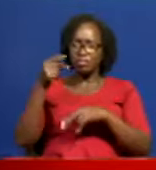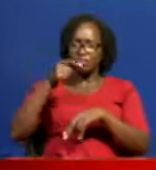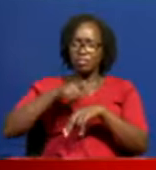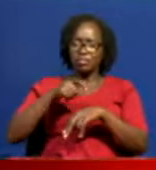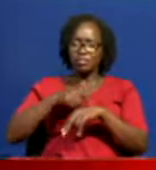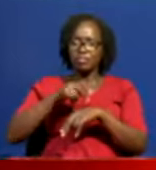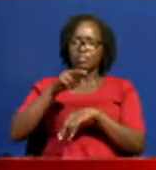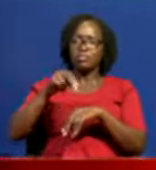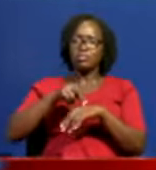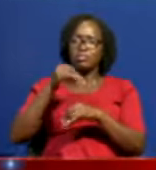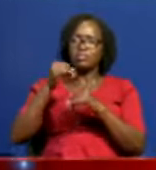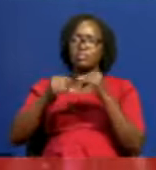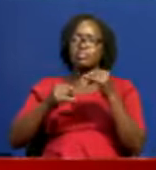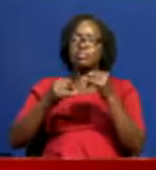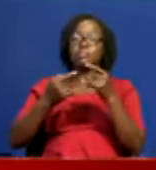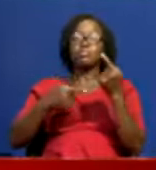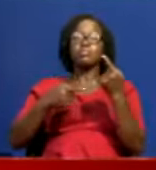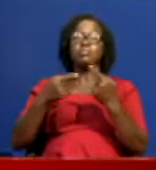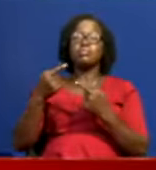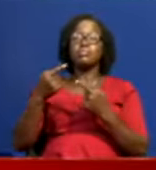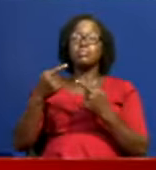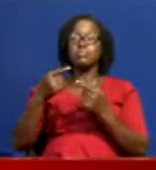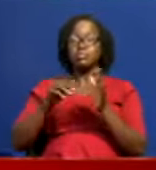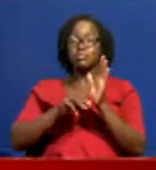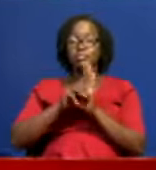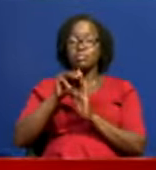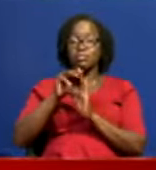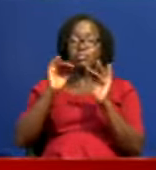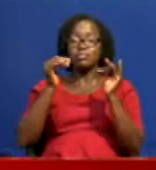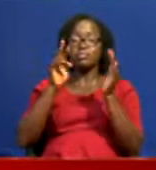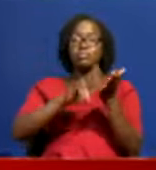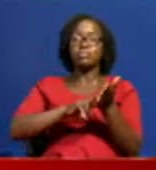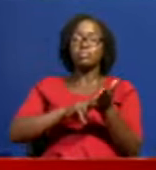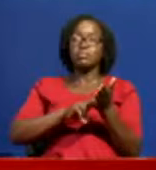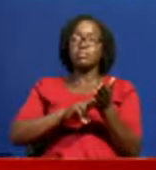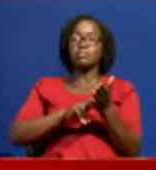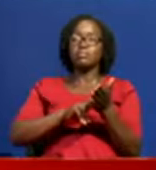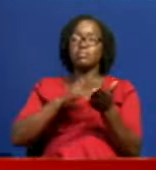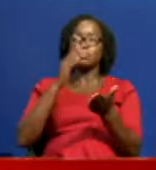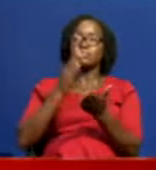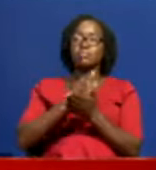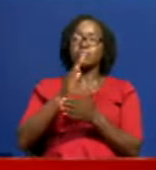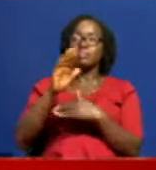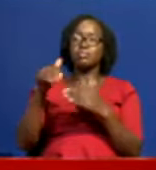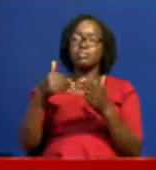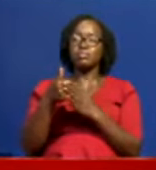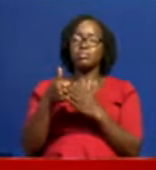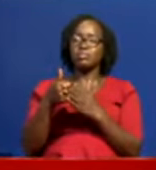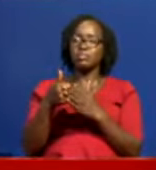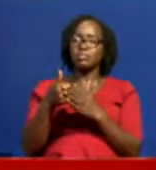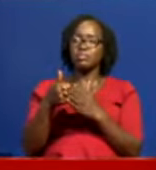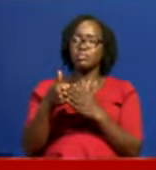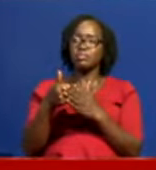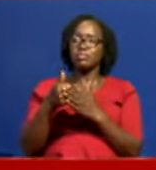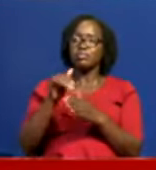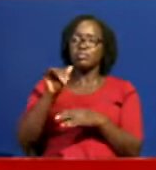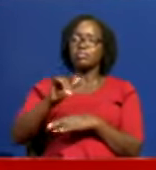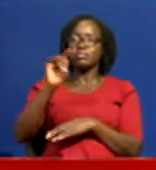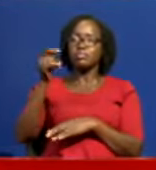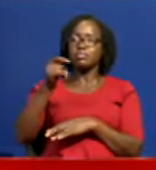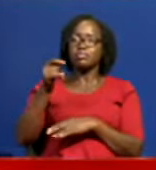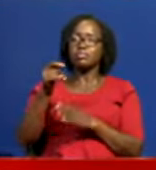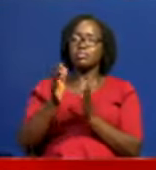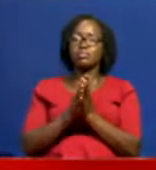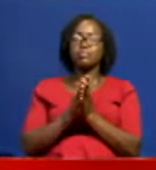We finally came of age and set a new record, confirming to all and sundry that Kenya is a